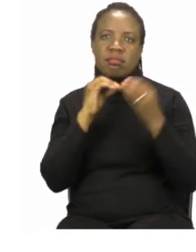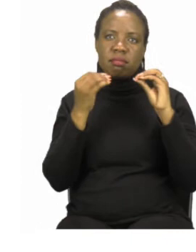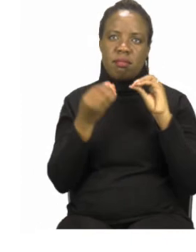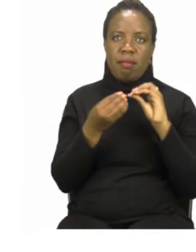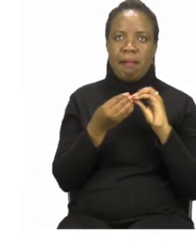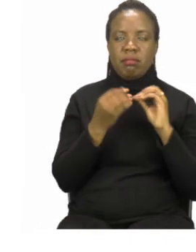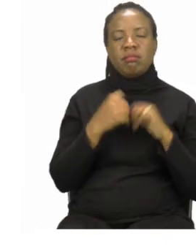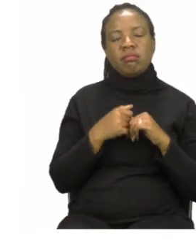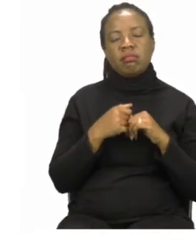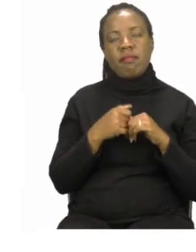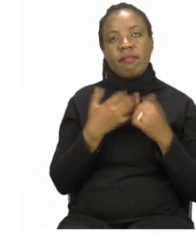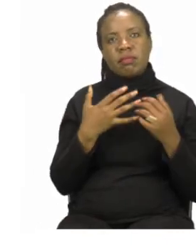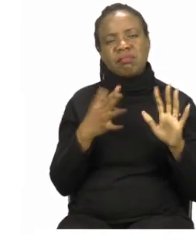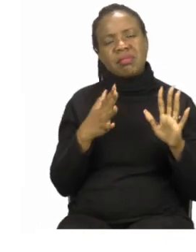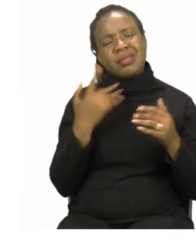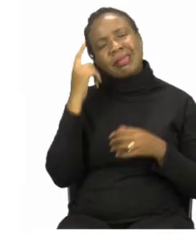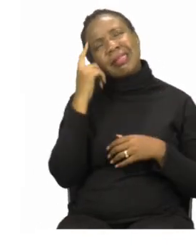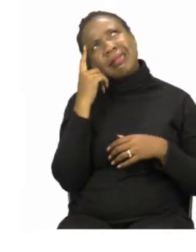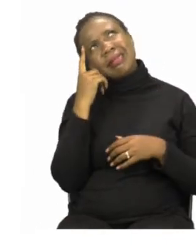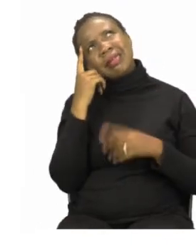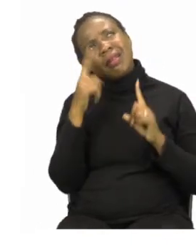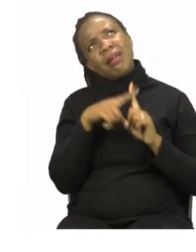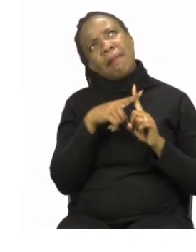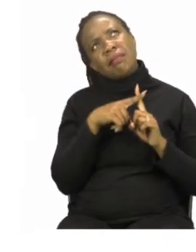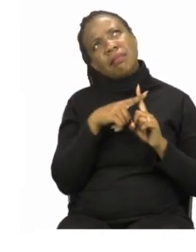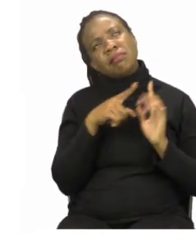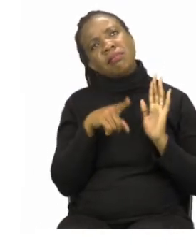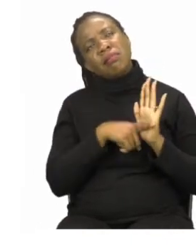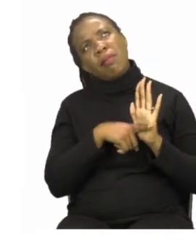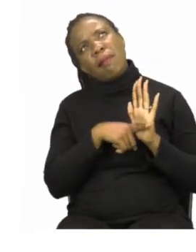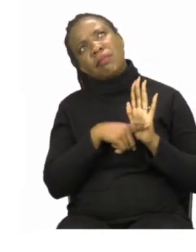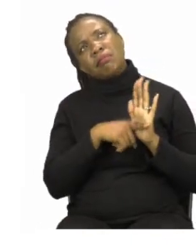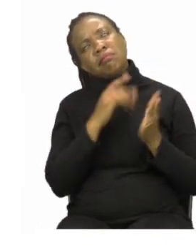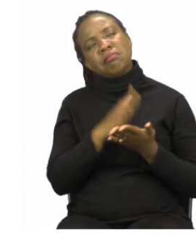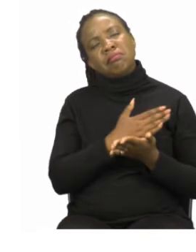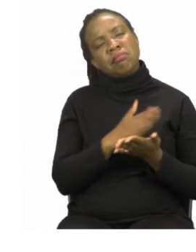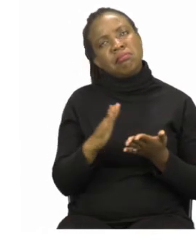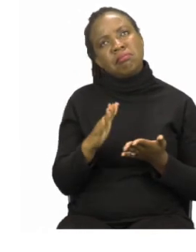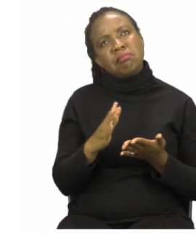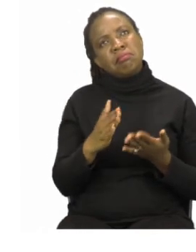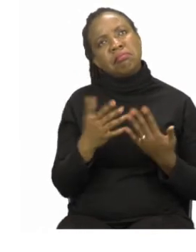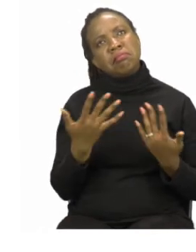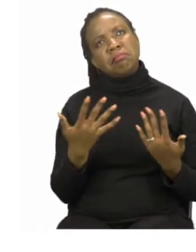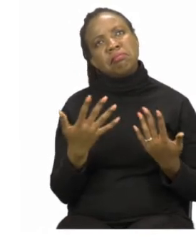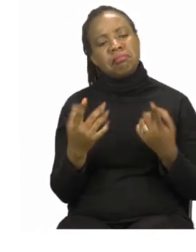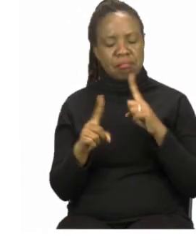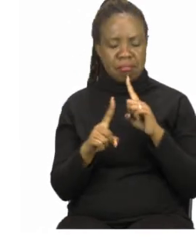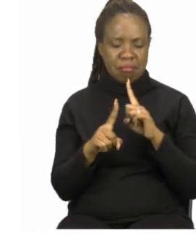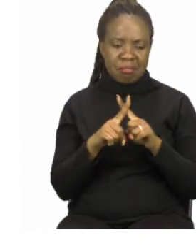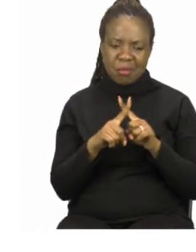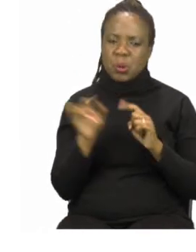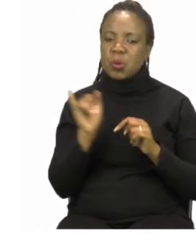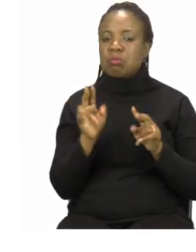to decide whether we are adding, subtracting, sharing, or